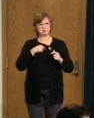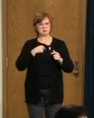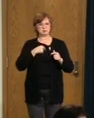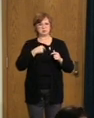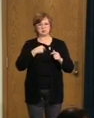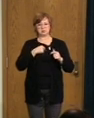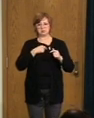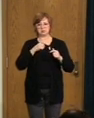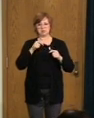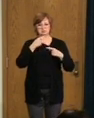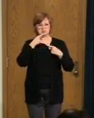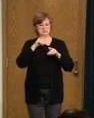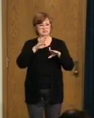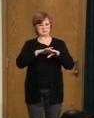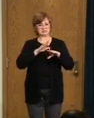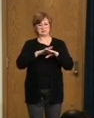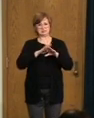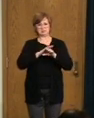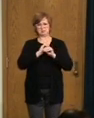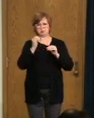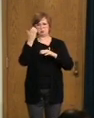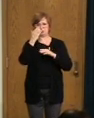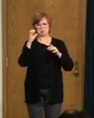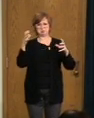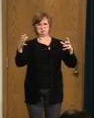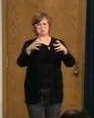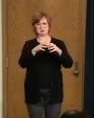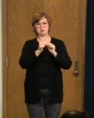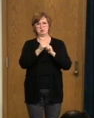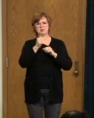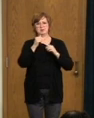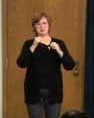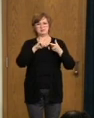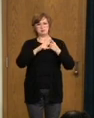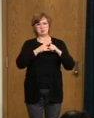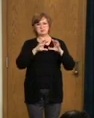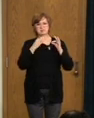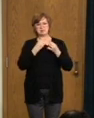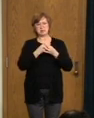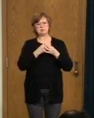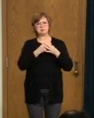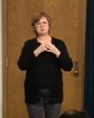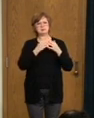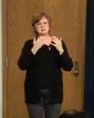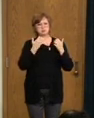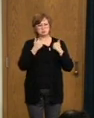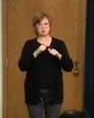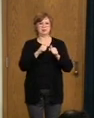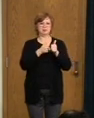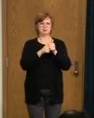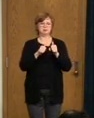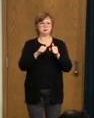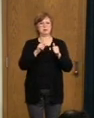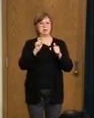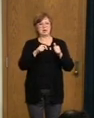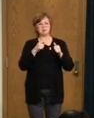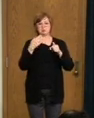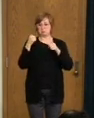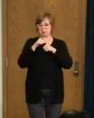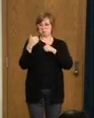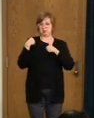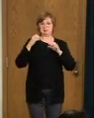friends and family over the holidays. But I think what I would like to say here is that, we have to reimagine the holidays, just like we did over